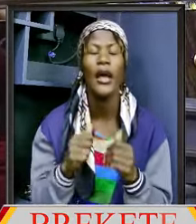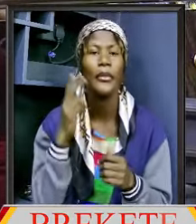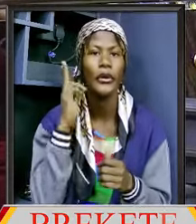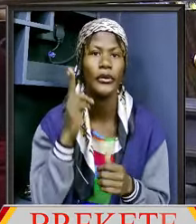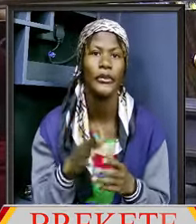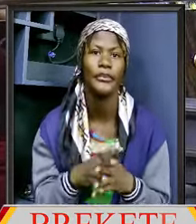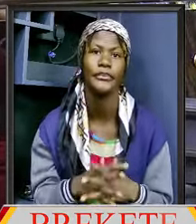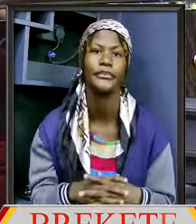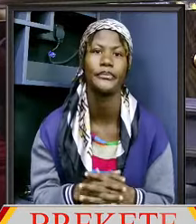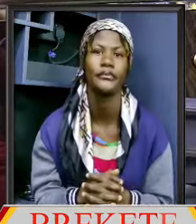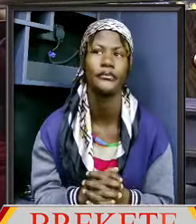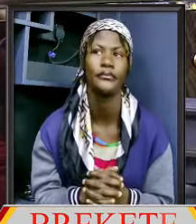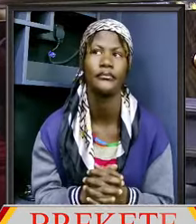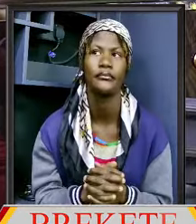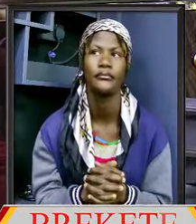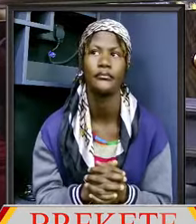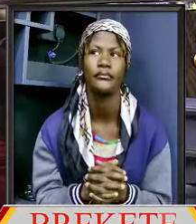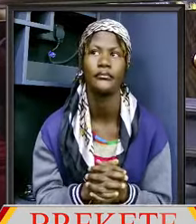Yes.